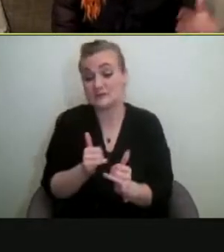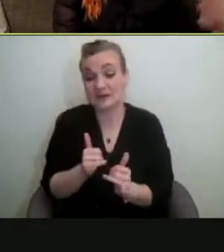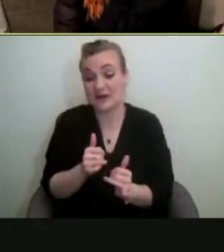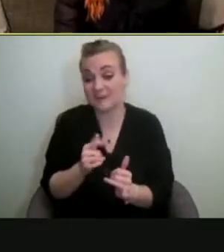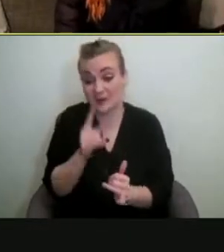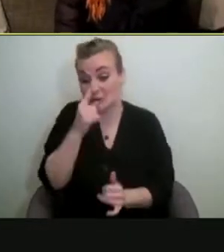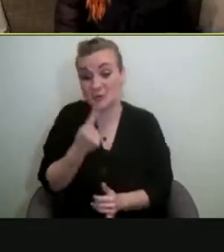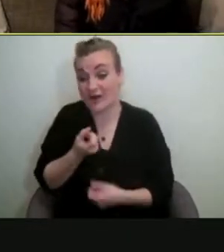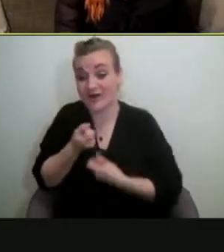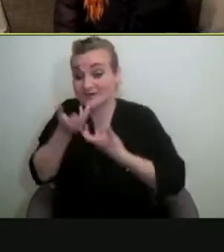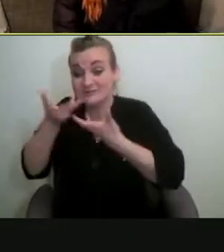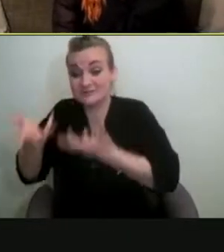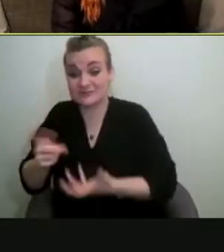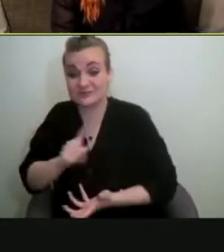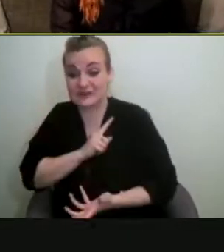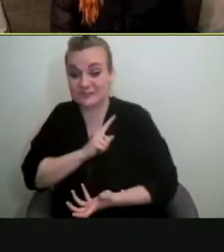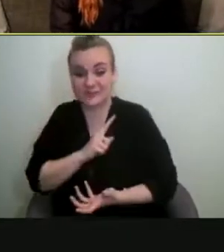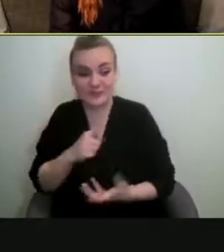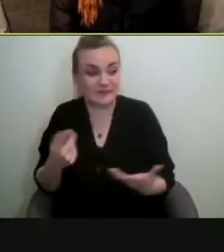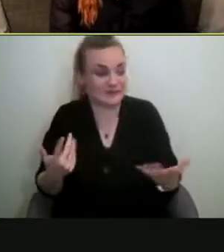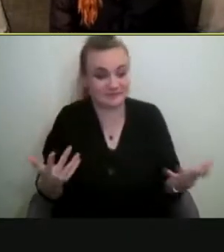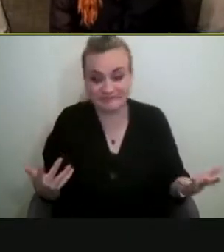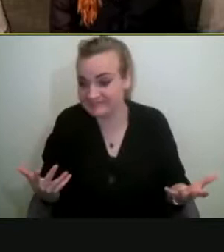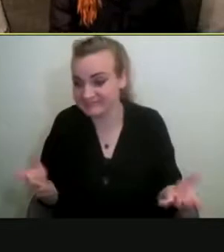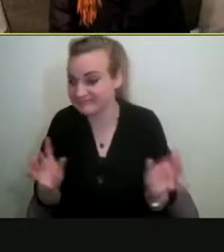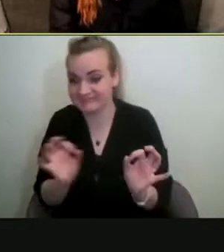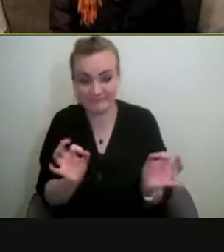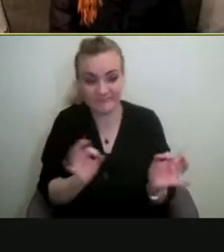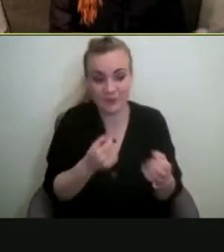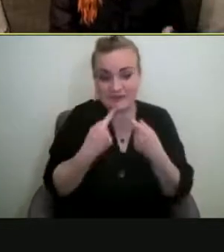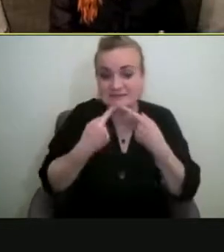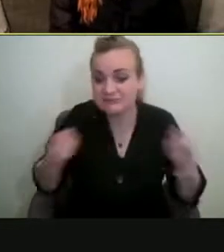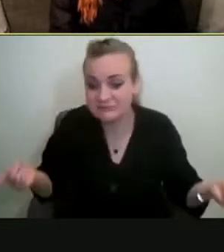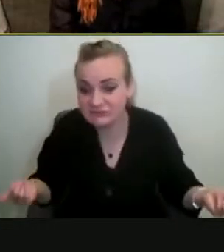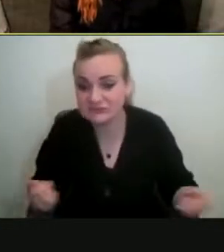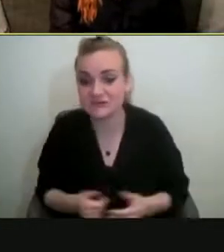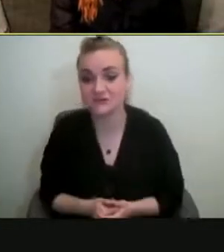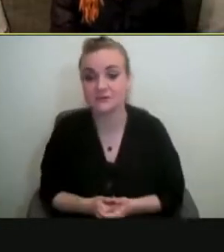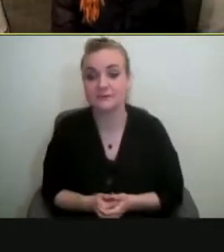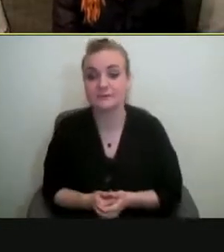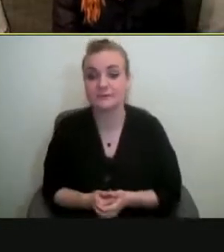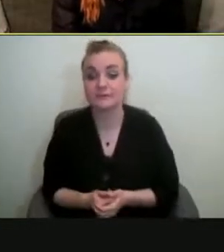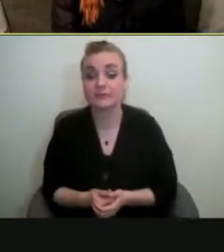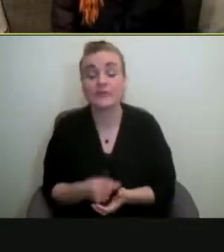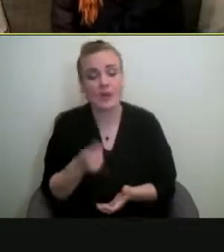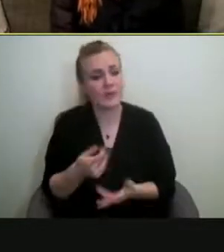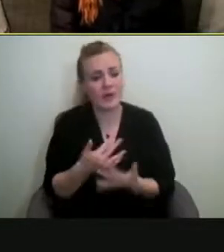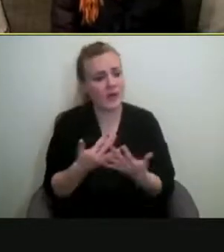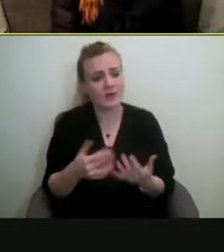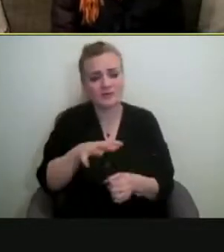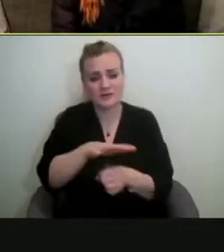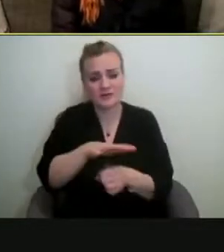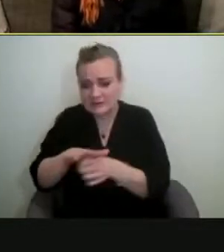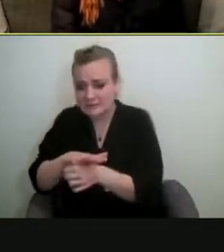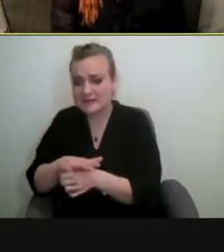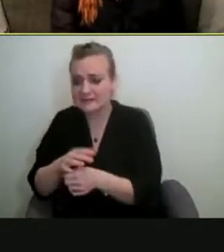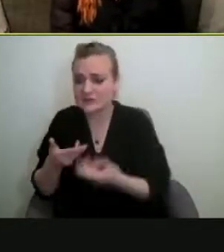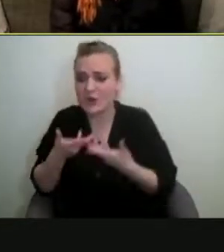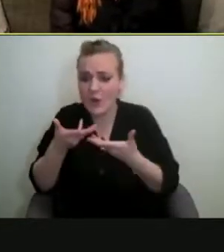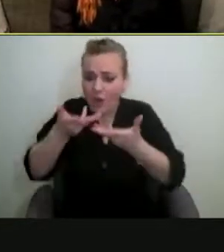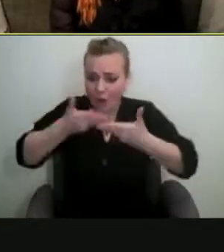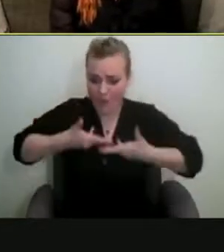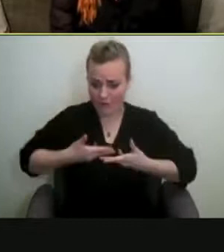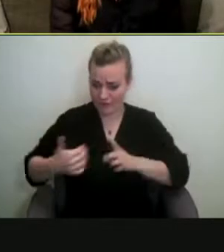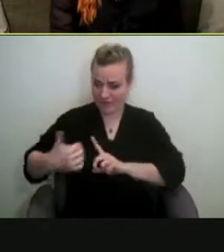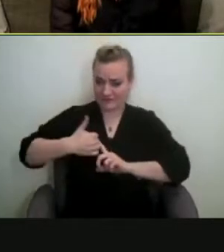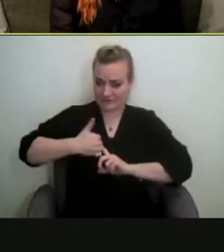But they are manageable, and there are spaces that can offer those support. You know, that handbook